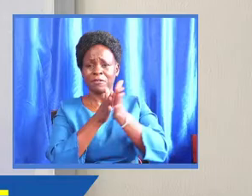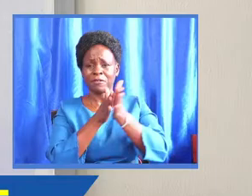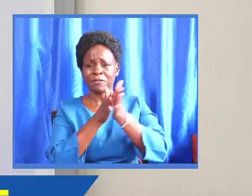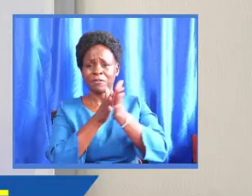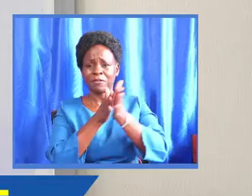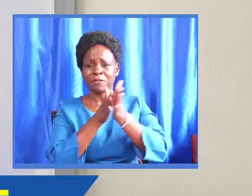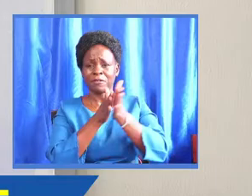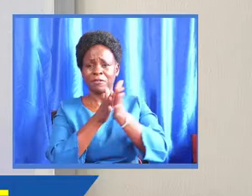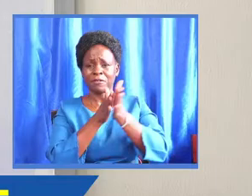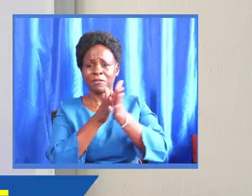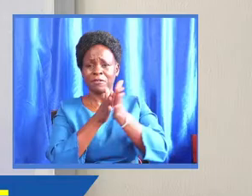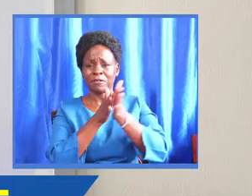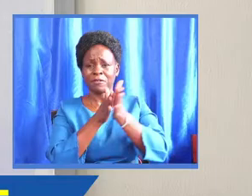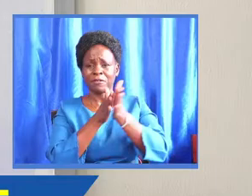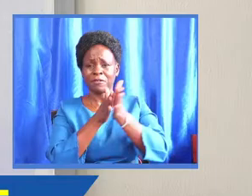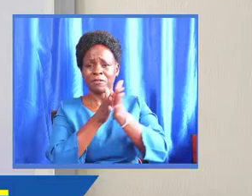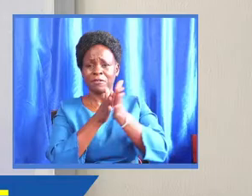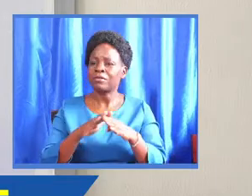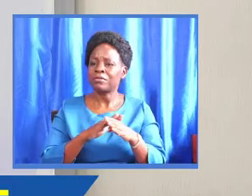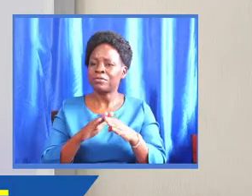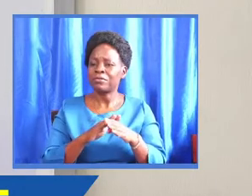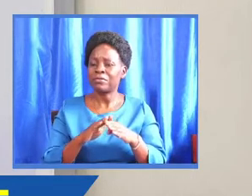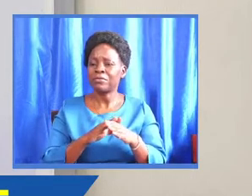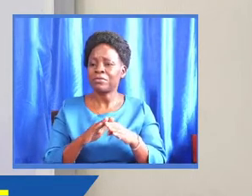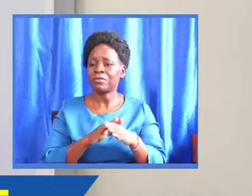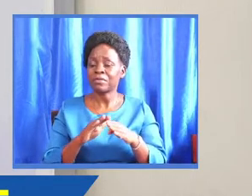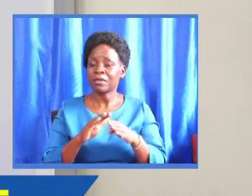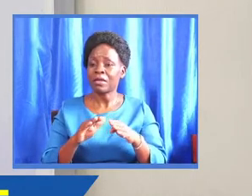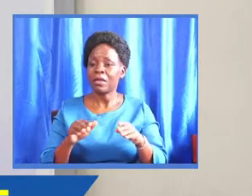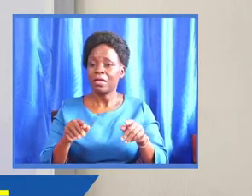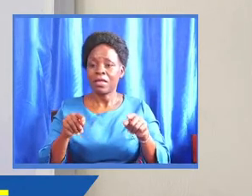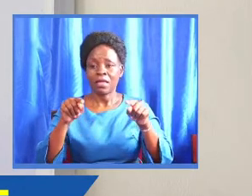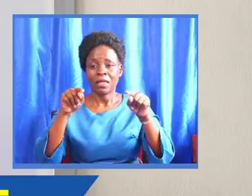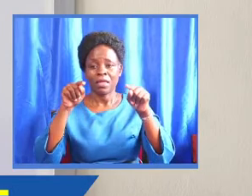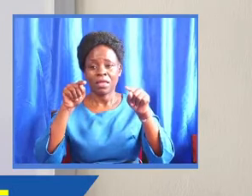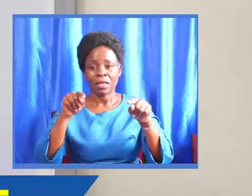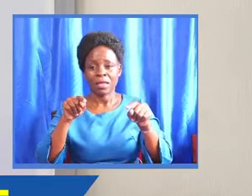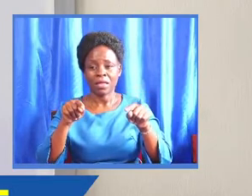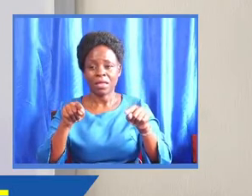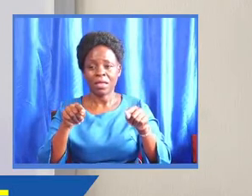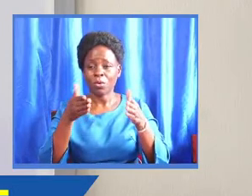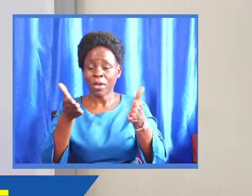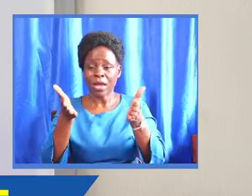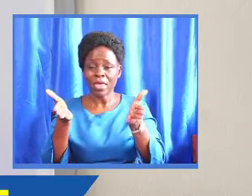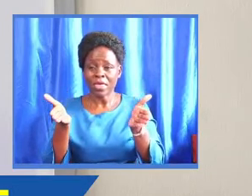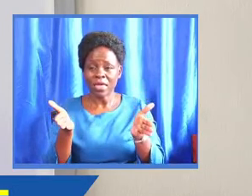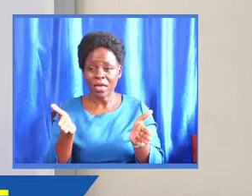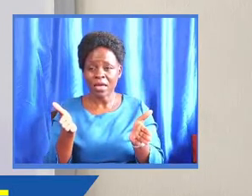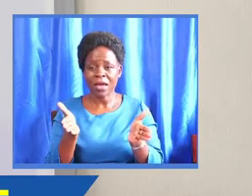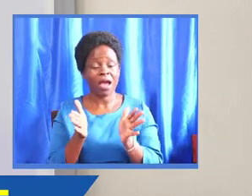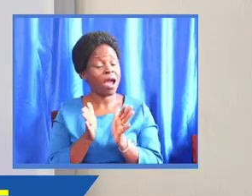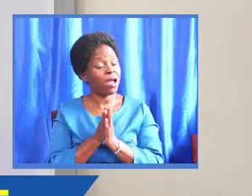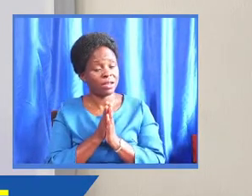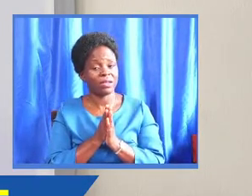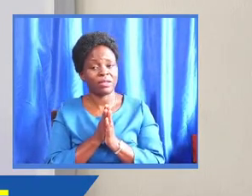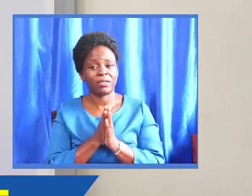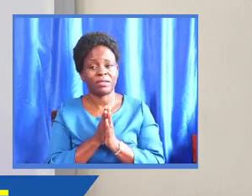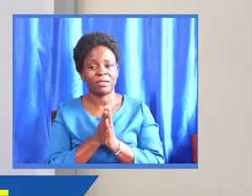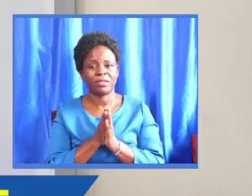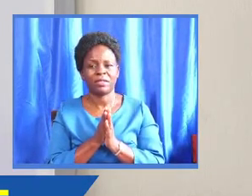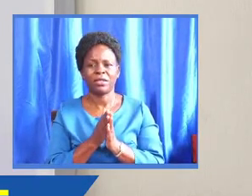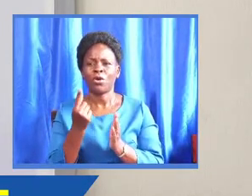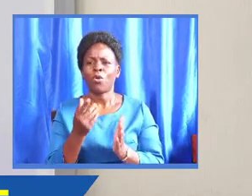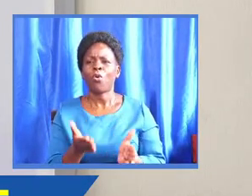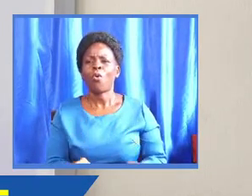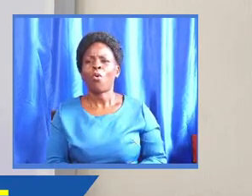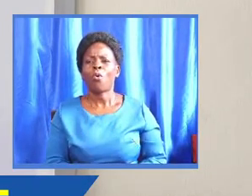and rental business, leasing and letting, is taxable. And it's one